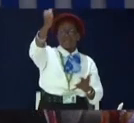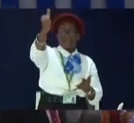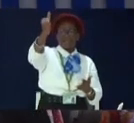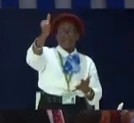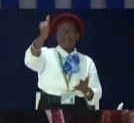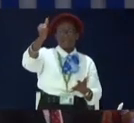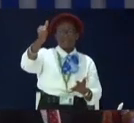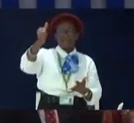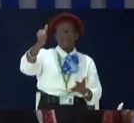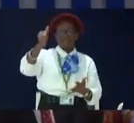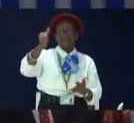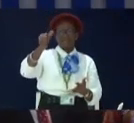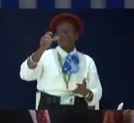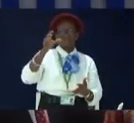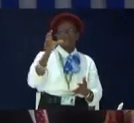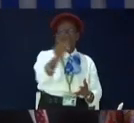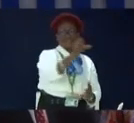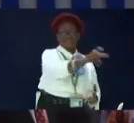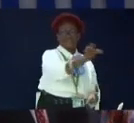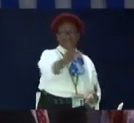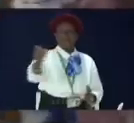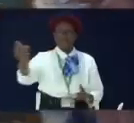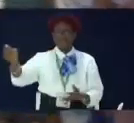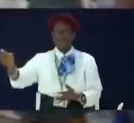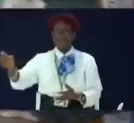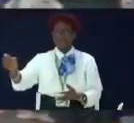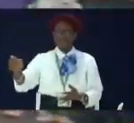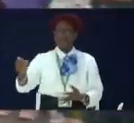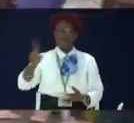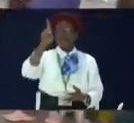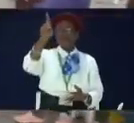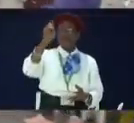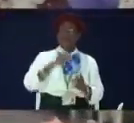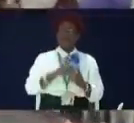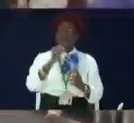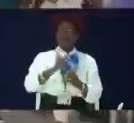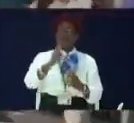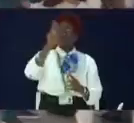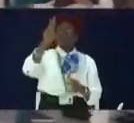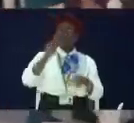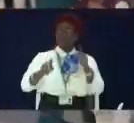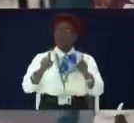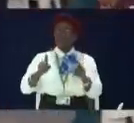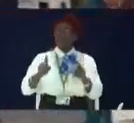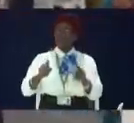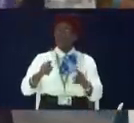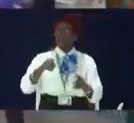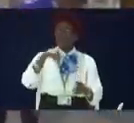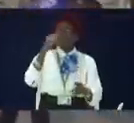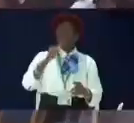Shake hands with one or two people and tell them, keep on digging. So bọ̀wọ́ lọ́wọ́ ẹni méjì tàbí mẹ́ta wípé